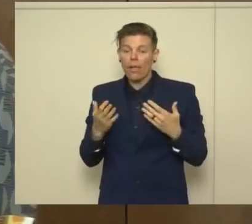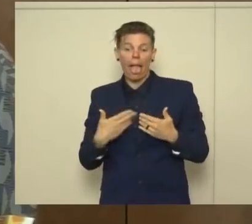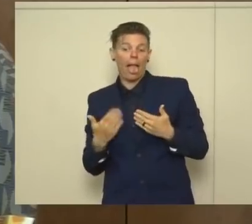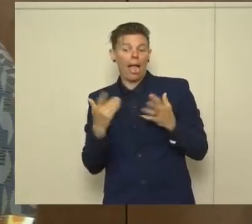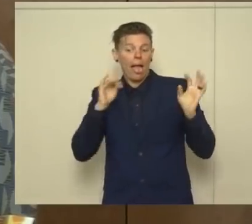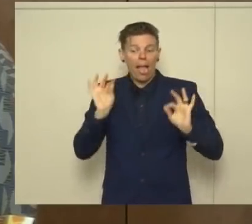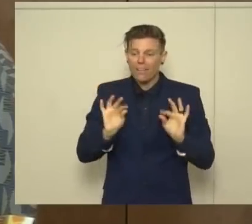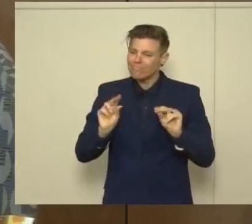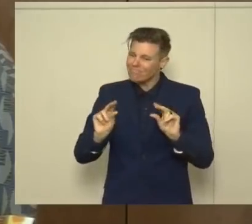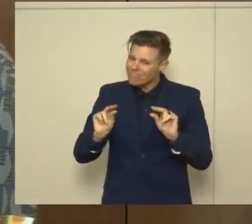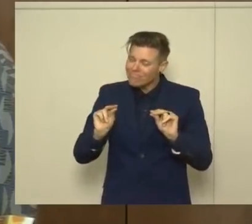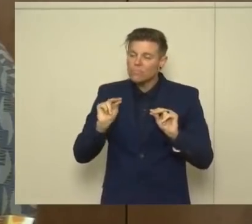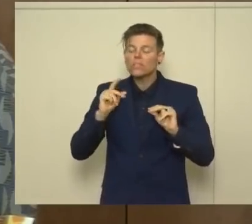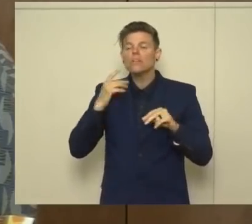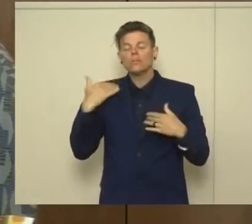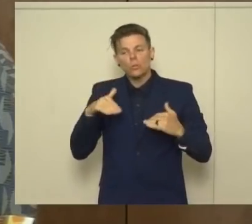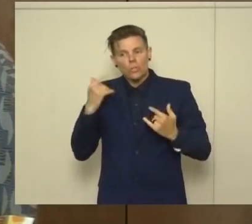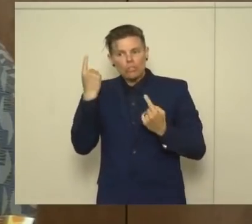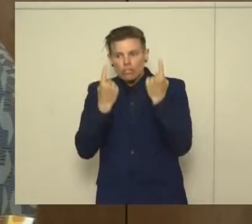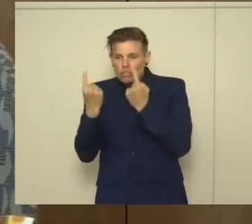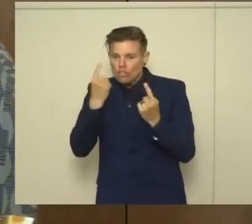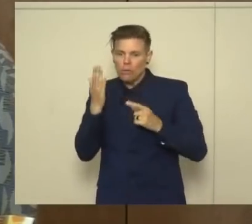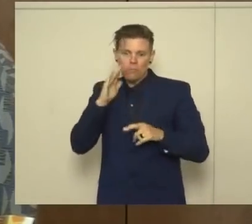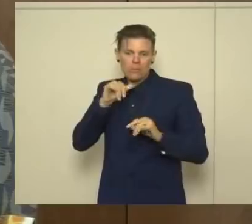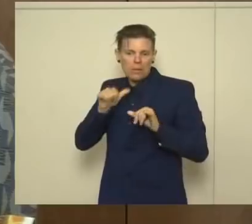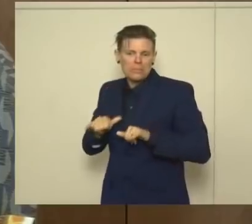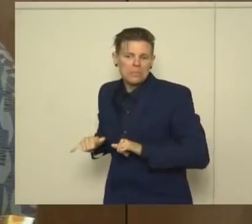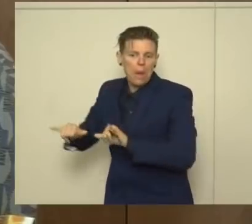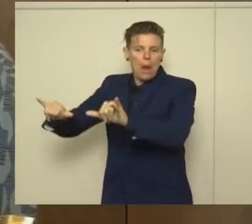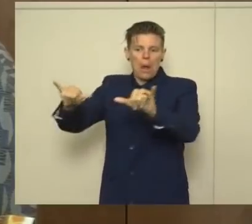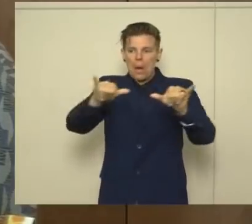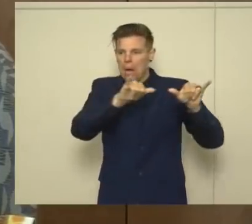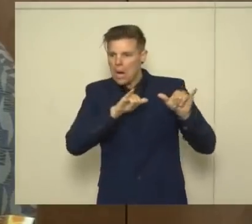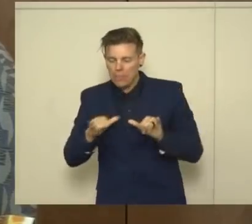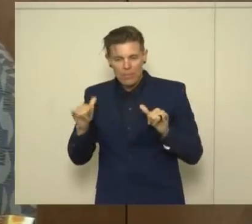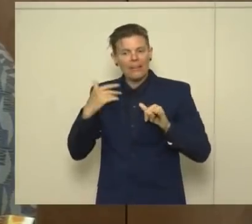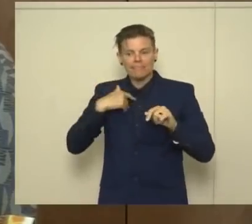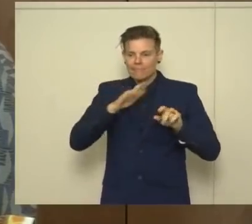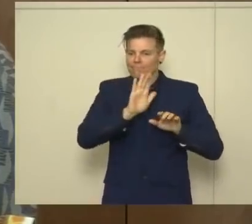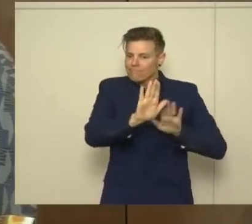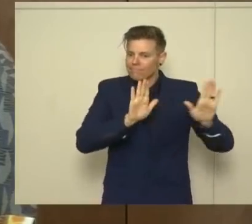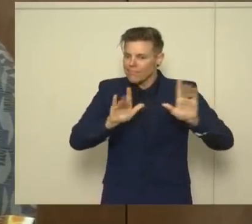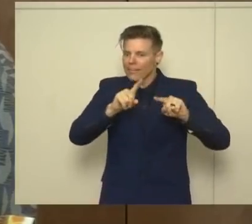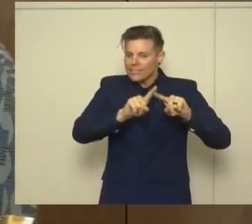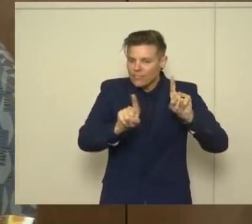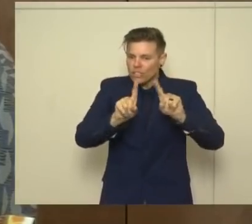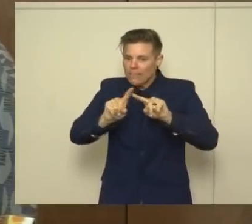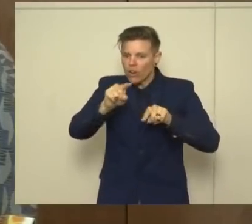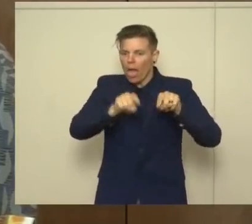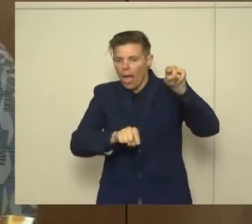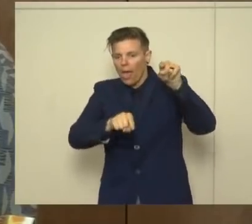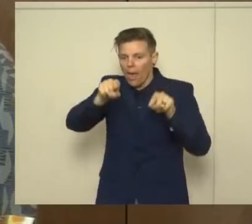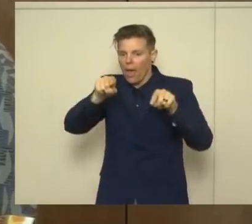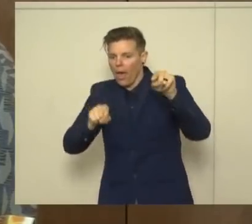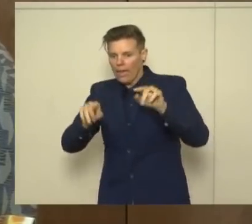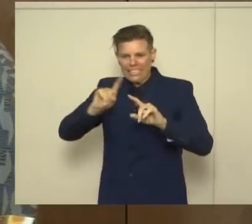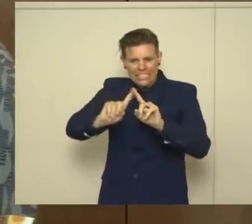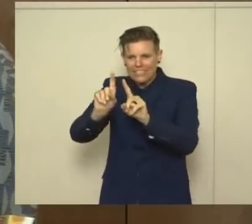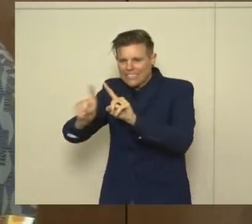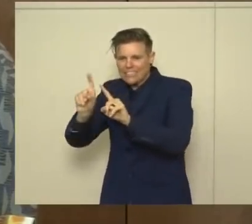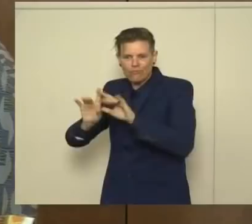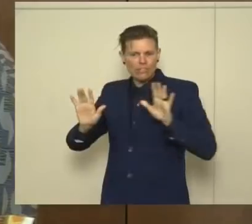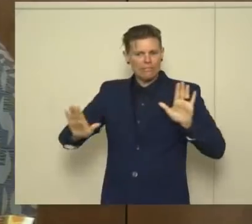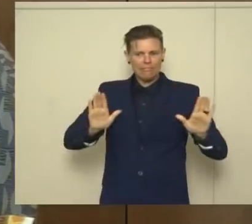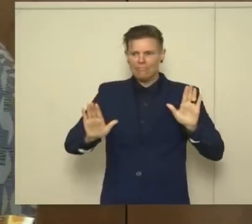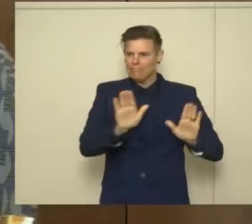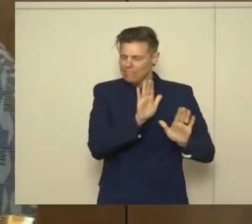playbook. Everybody would adhere to it to the best of their ability with some local opportunity, because everyone knows school boards have and